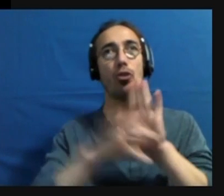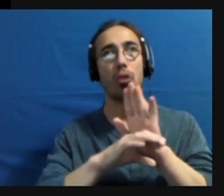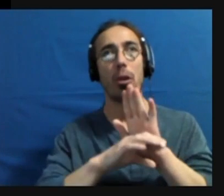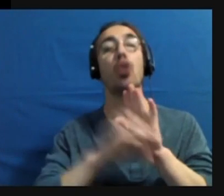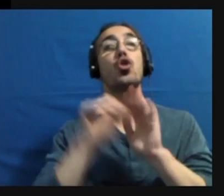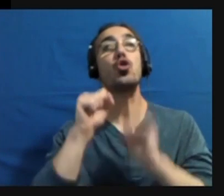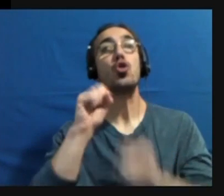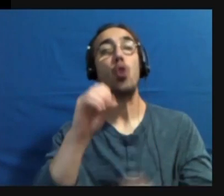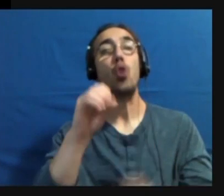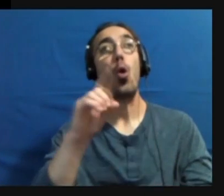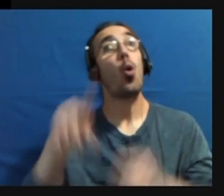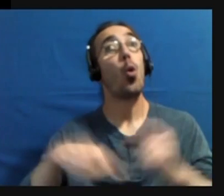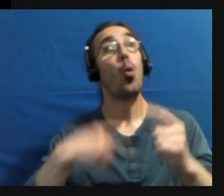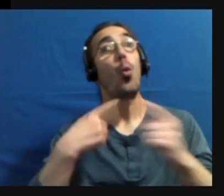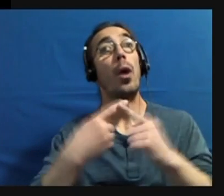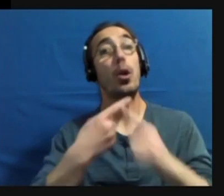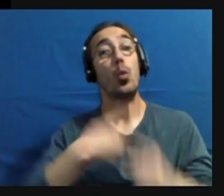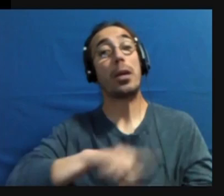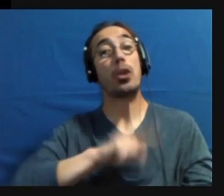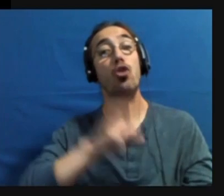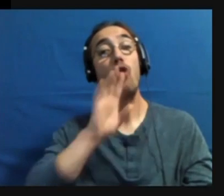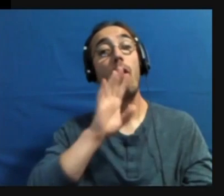So when we talk about